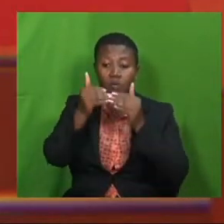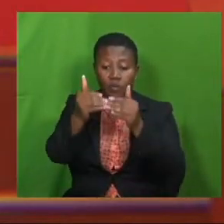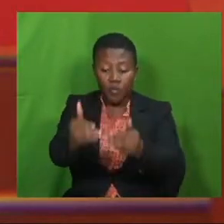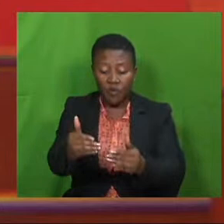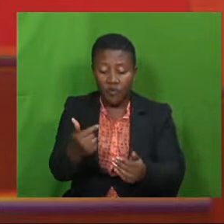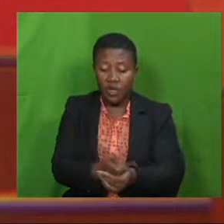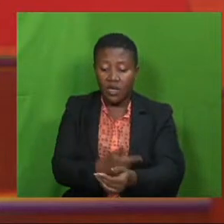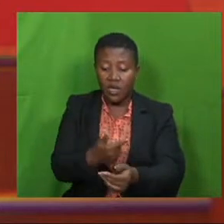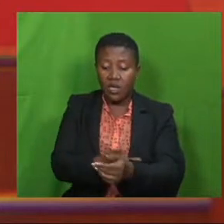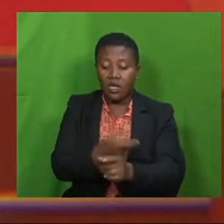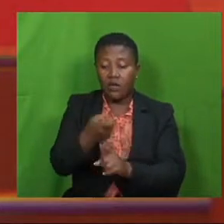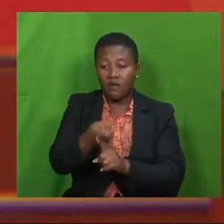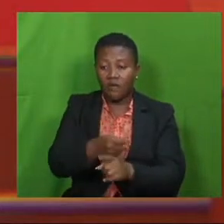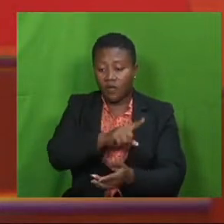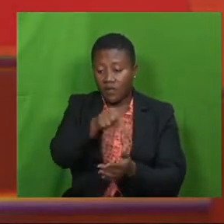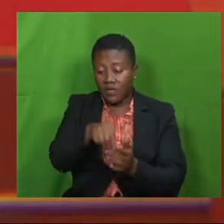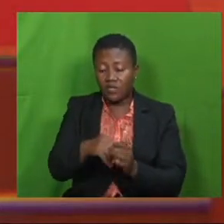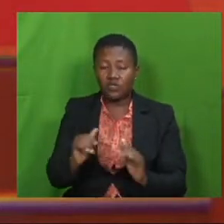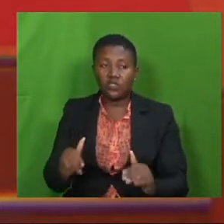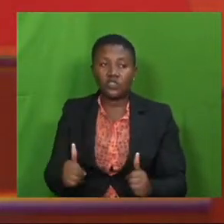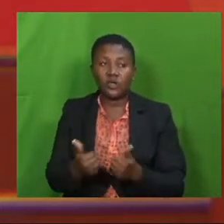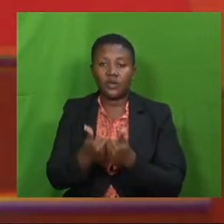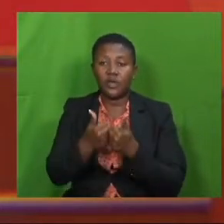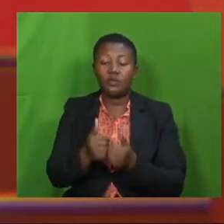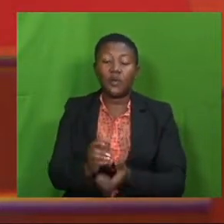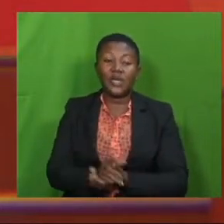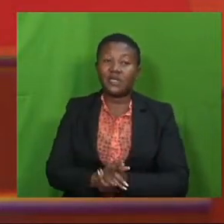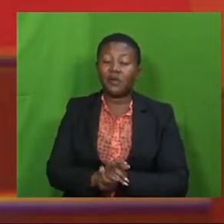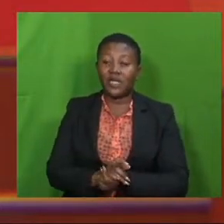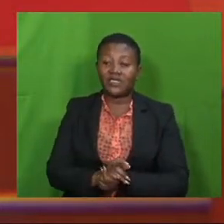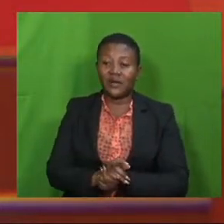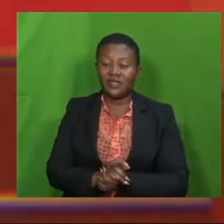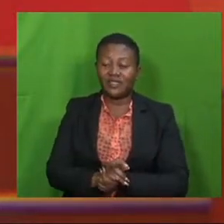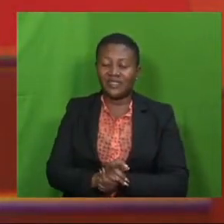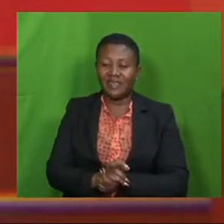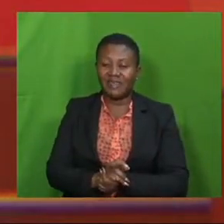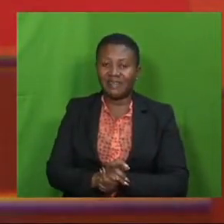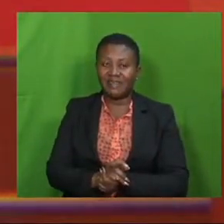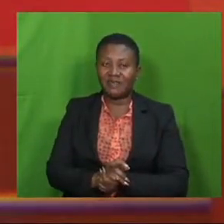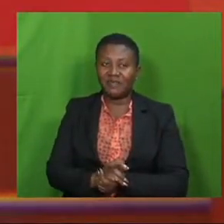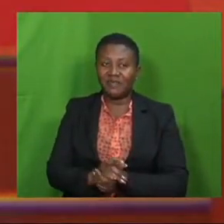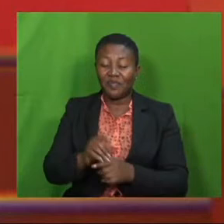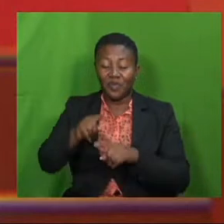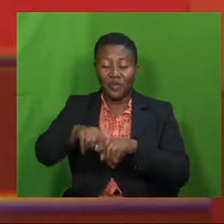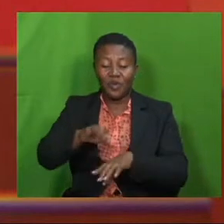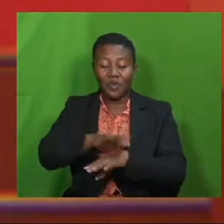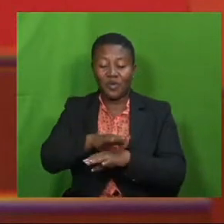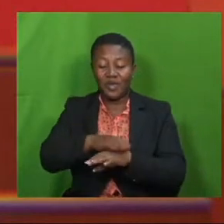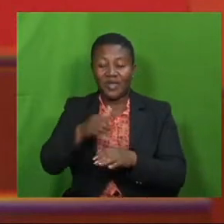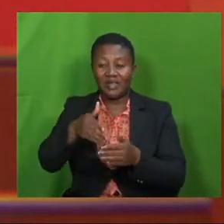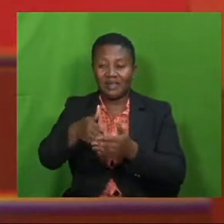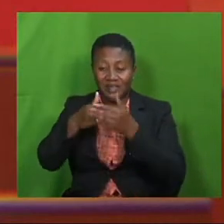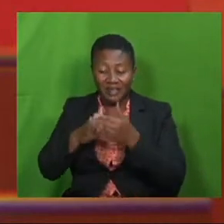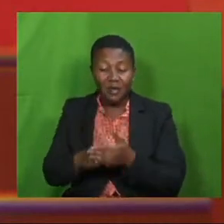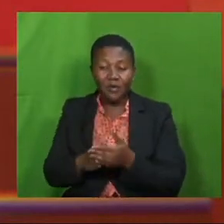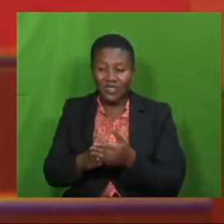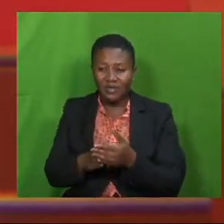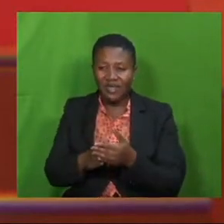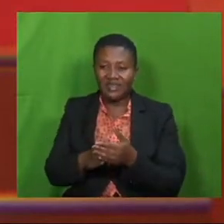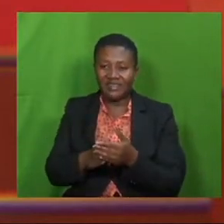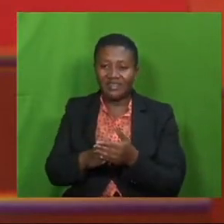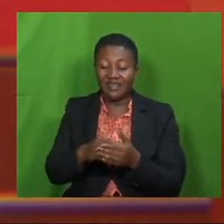the current challenges. On behalf of the leadership of the House and